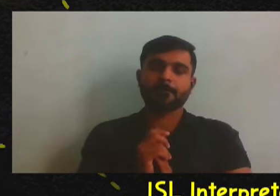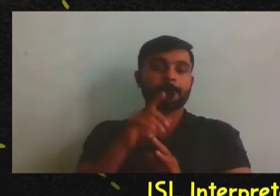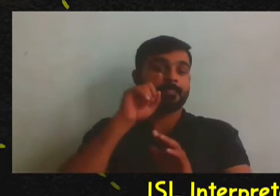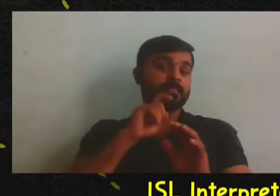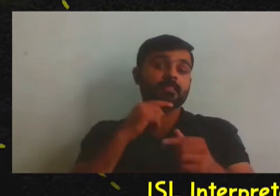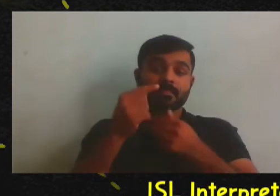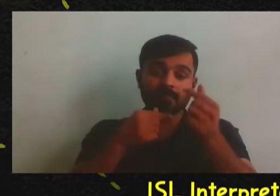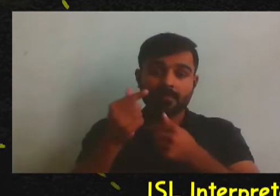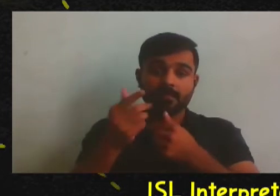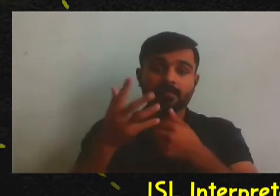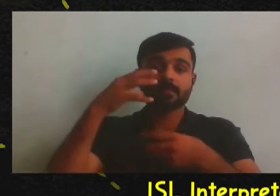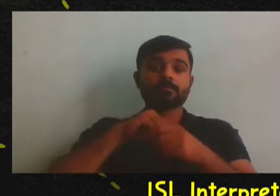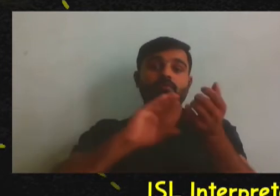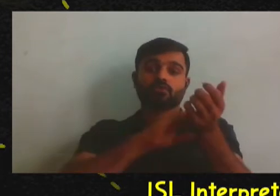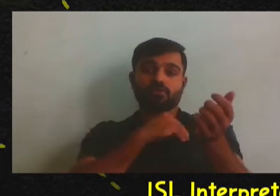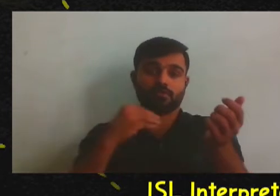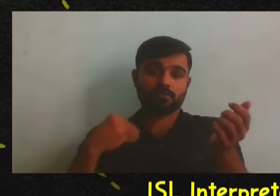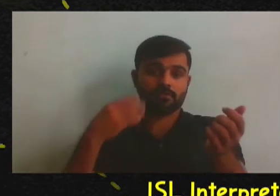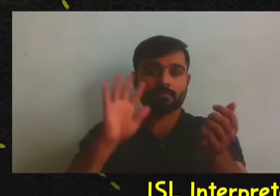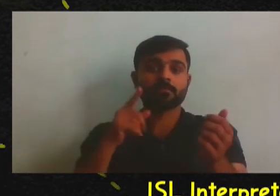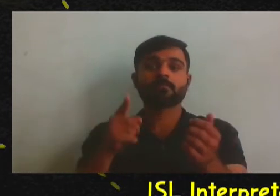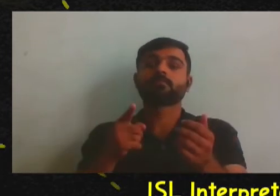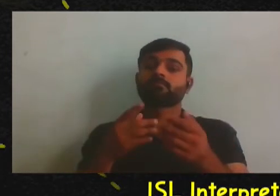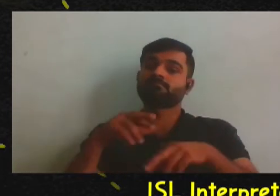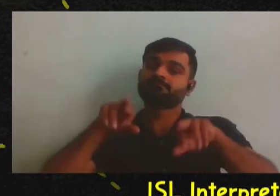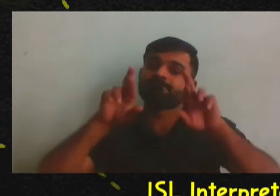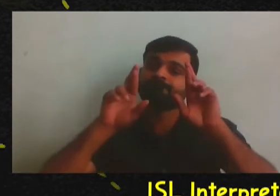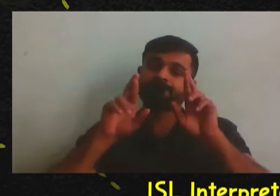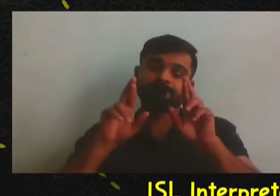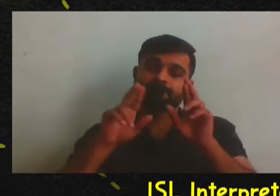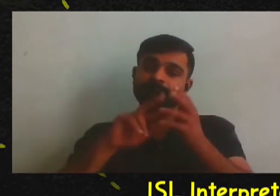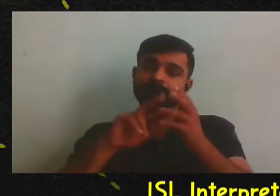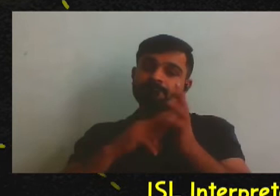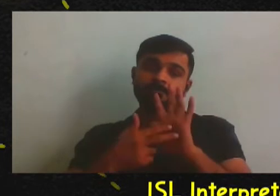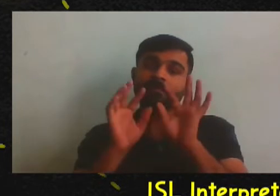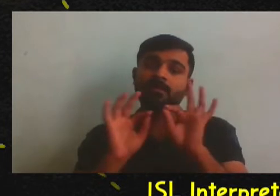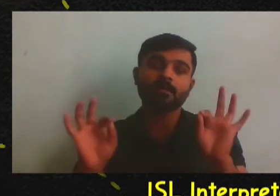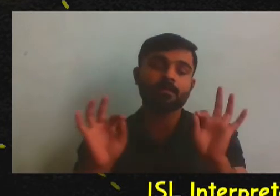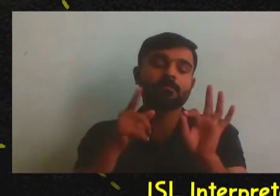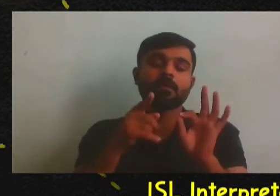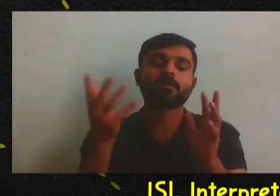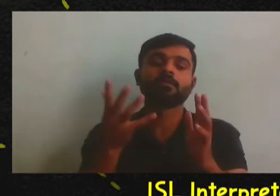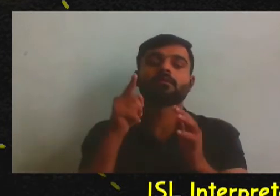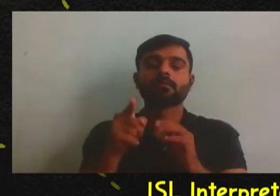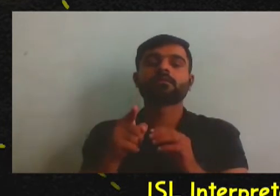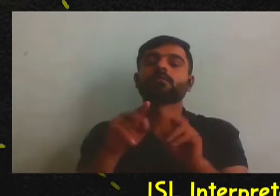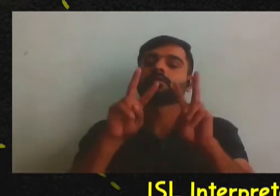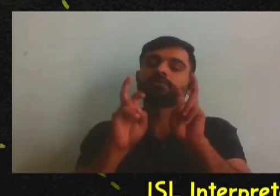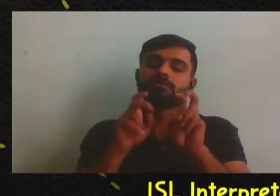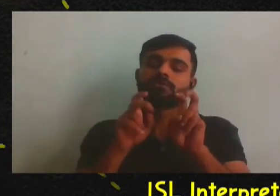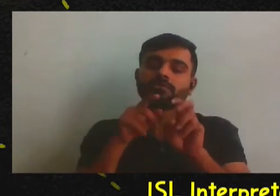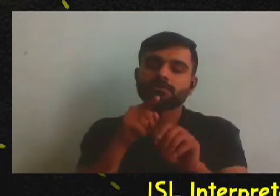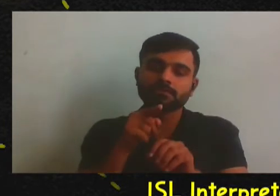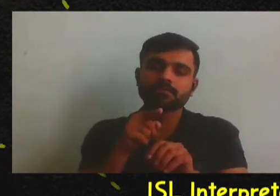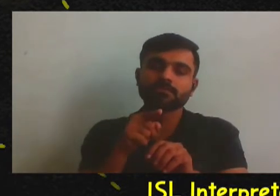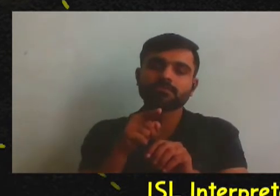abuse in hospitals that are expected simply because it becomes a legal case and it has to be